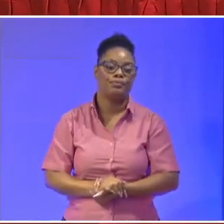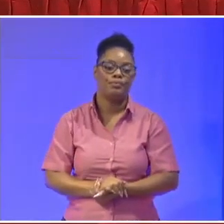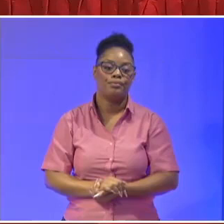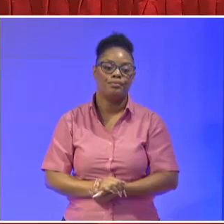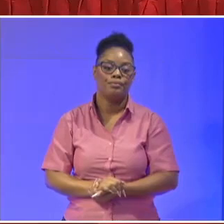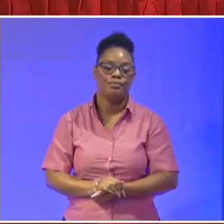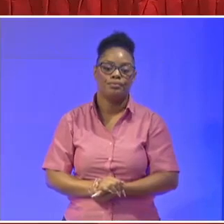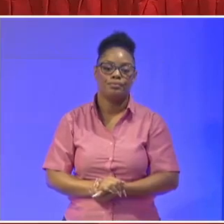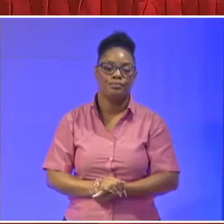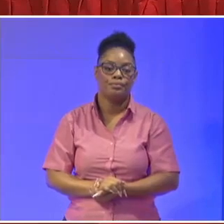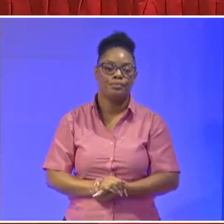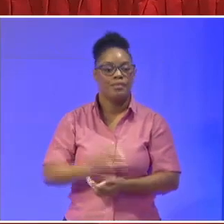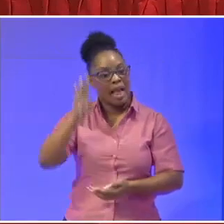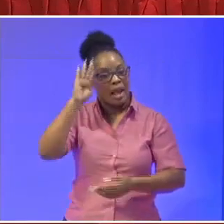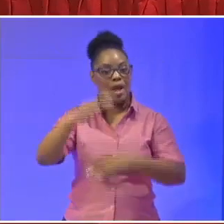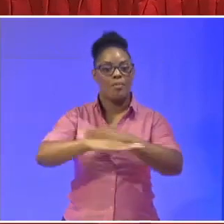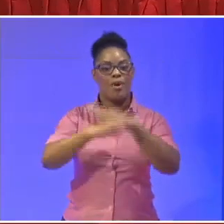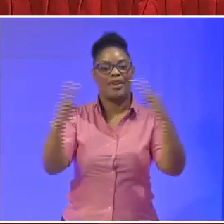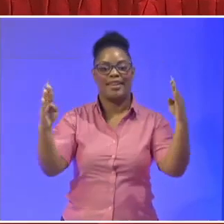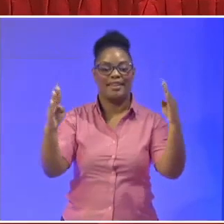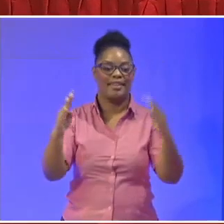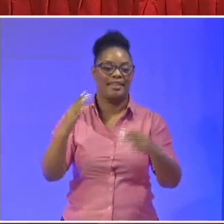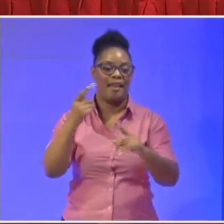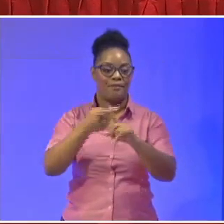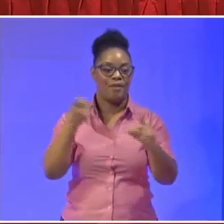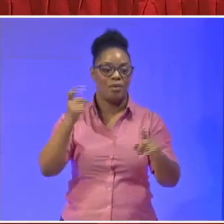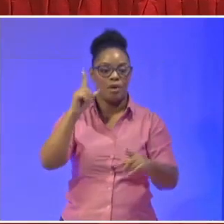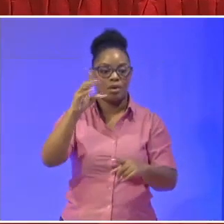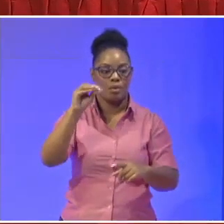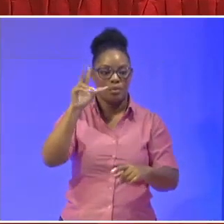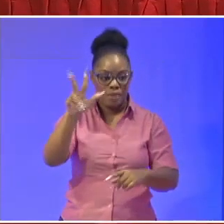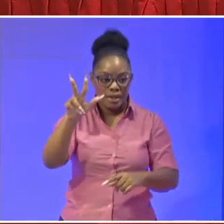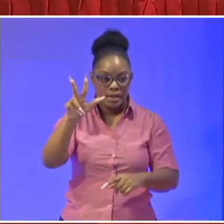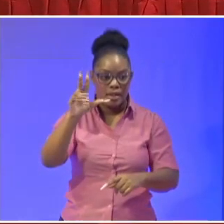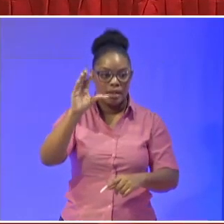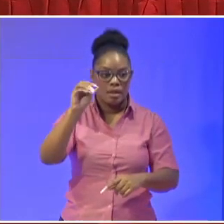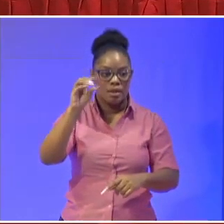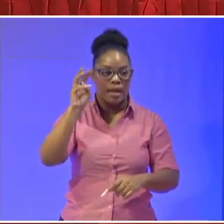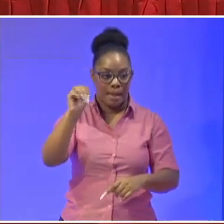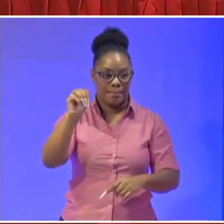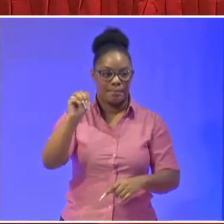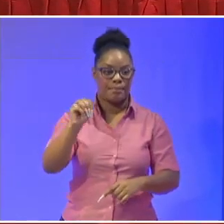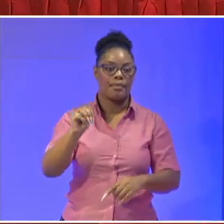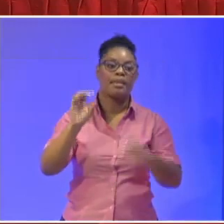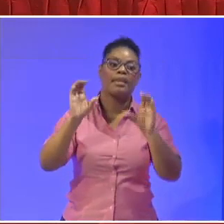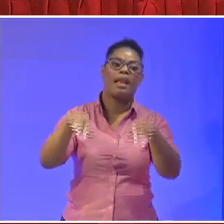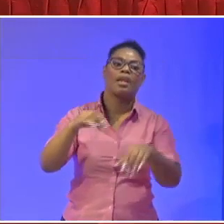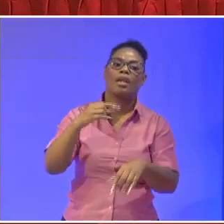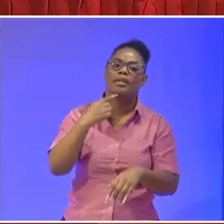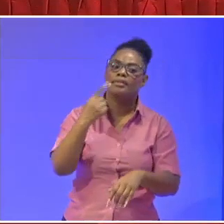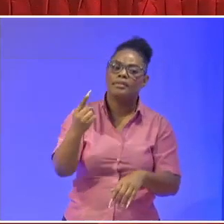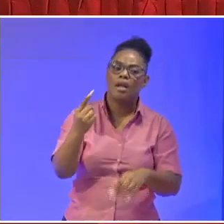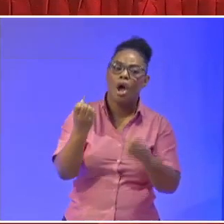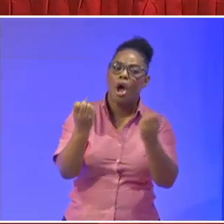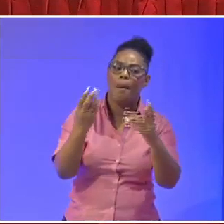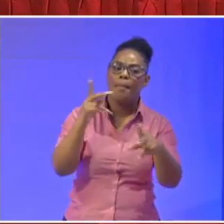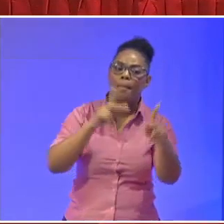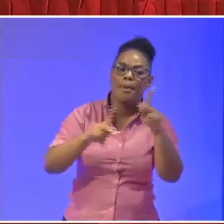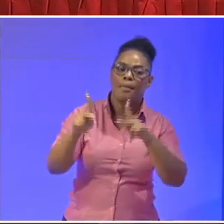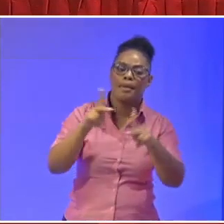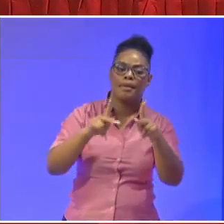Hi, good morning. Rai Rikomas from 103.1 FM. Can you tell us how many people have been caught or